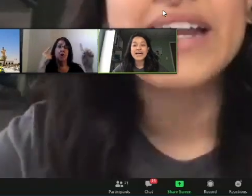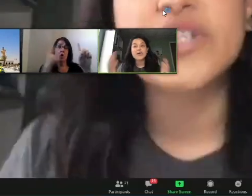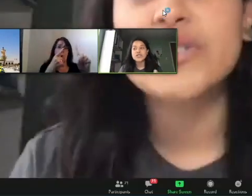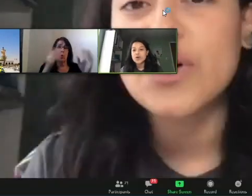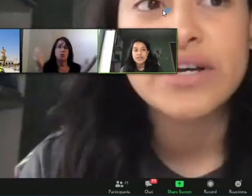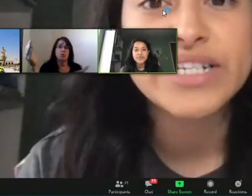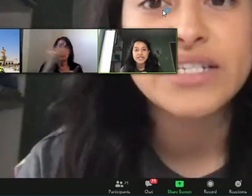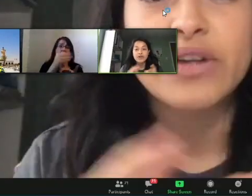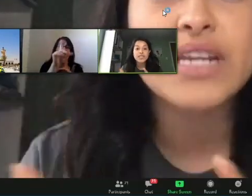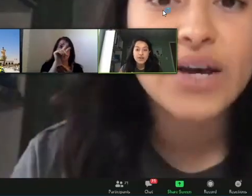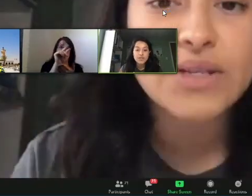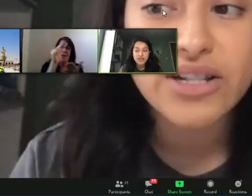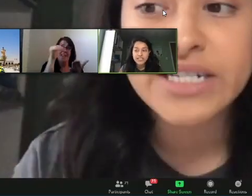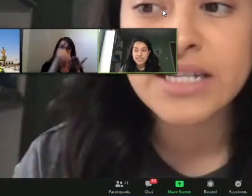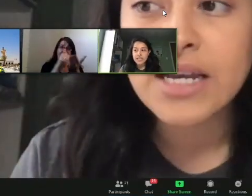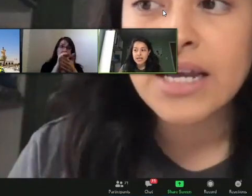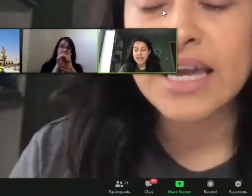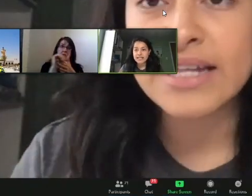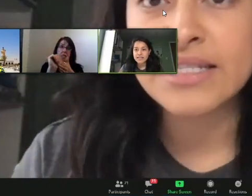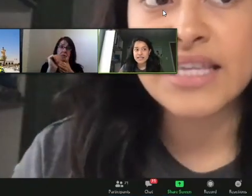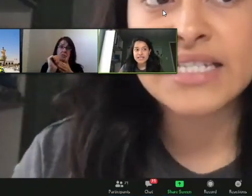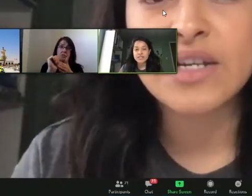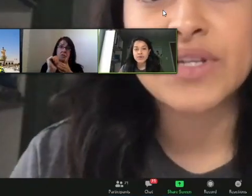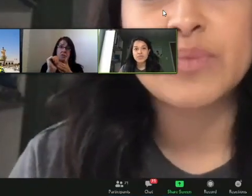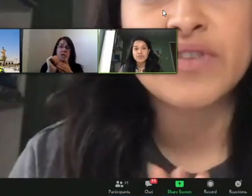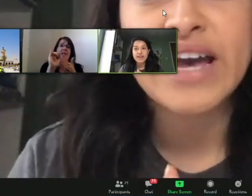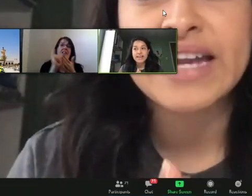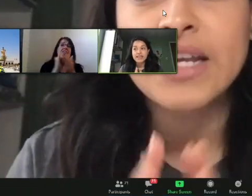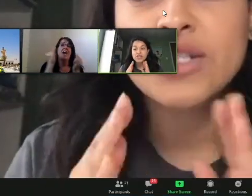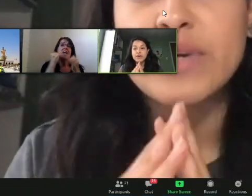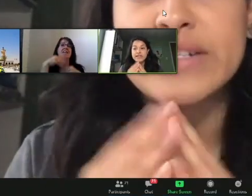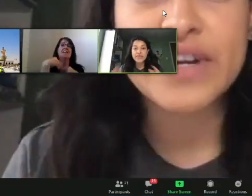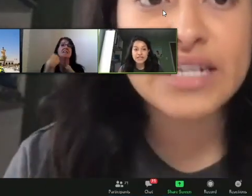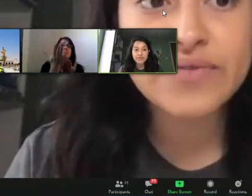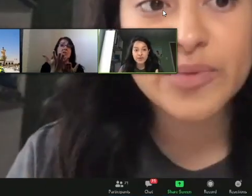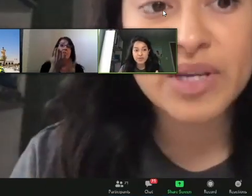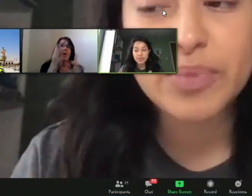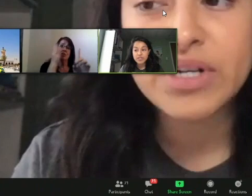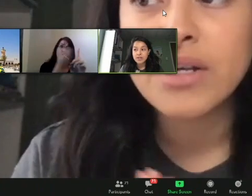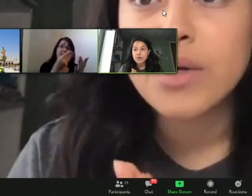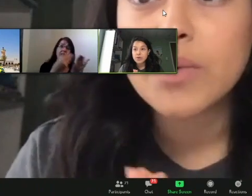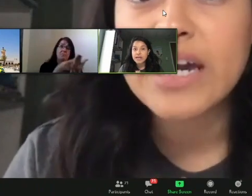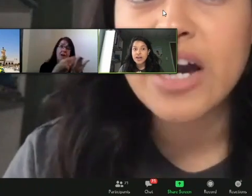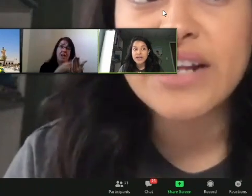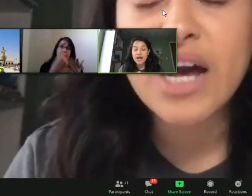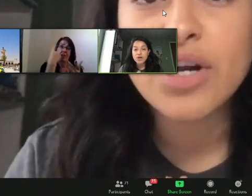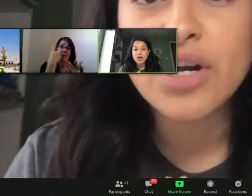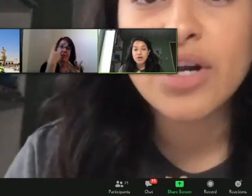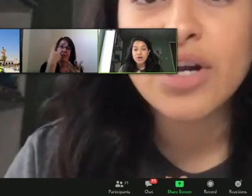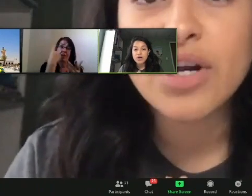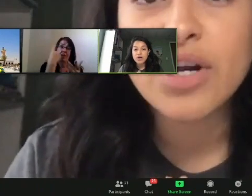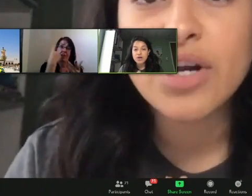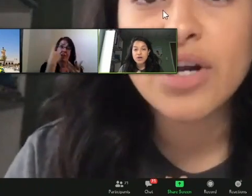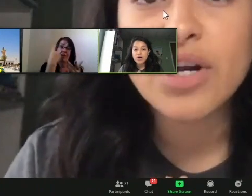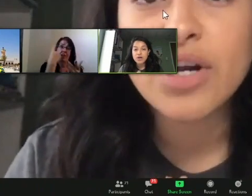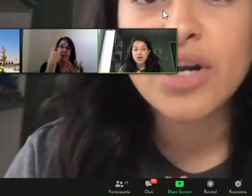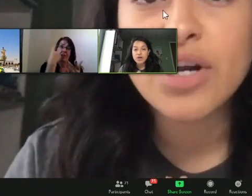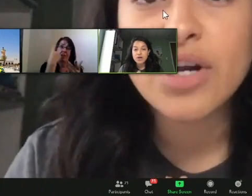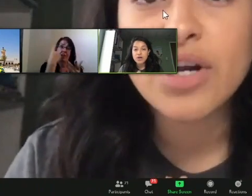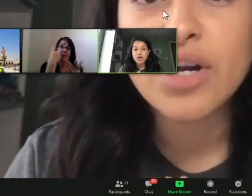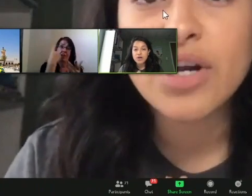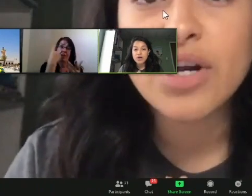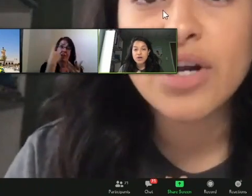around $20,000. And the idea was to provide direct funding for people. We are now currently at